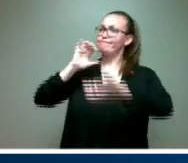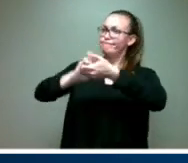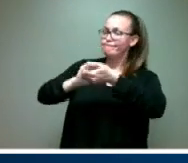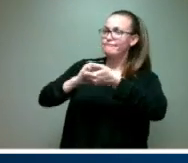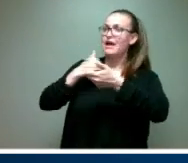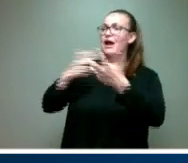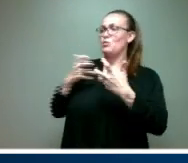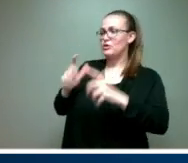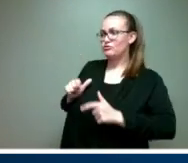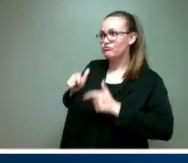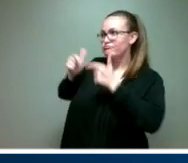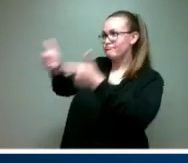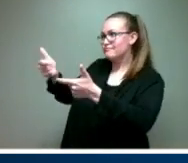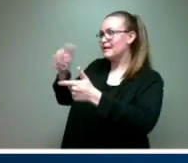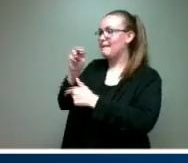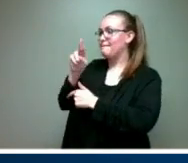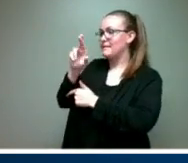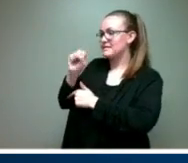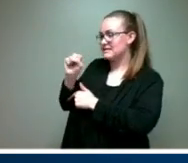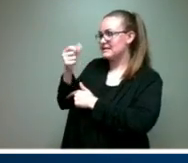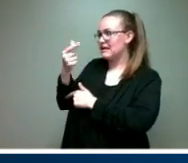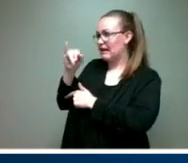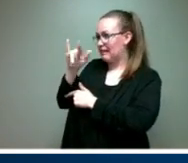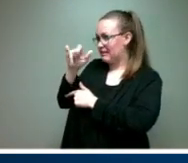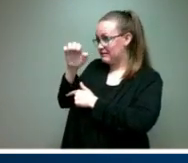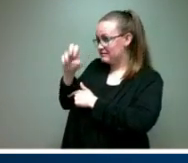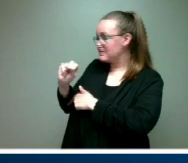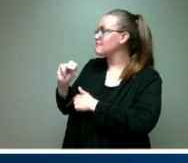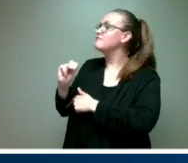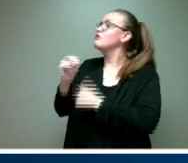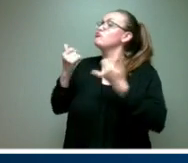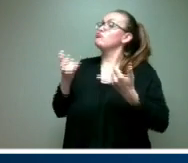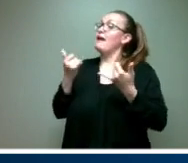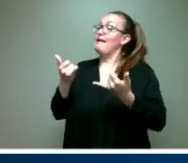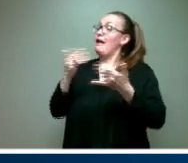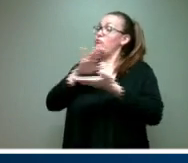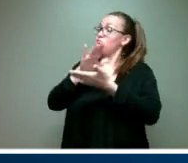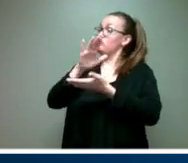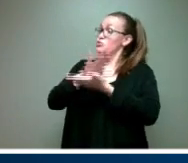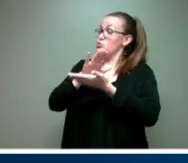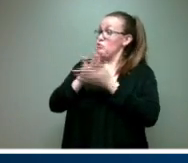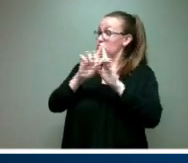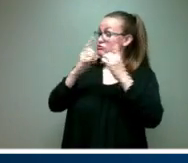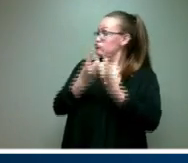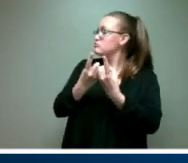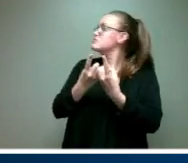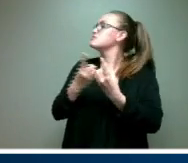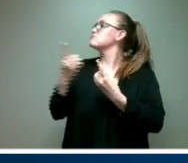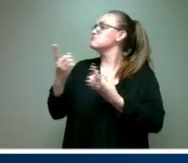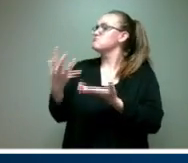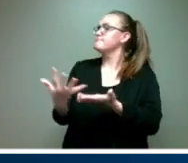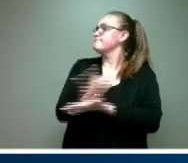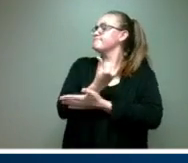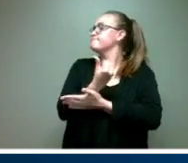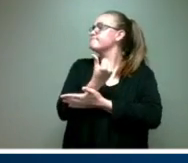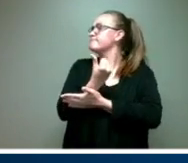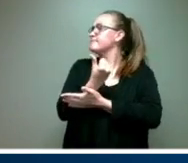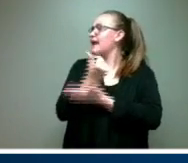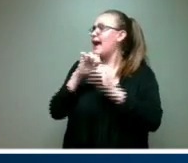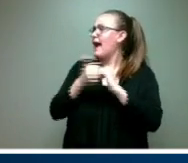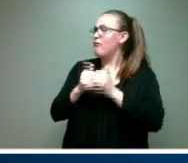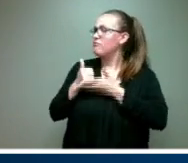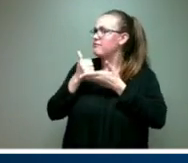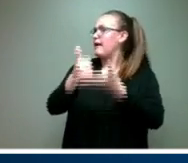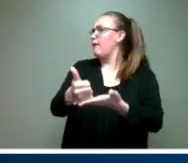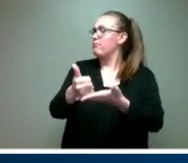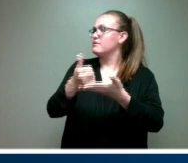what partnerships the district is leveraging right now to help students and their families weather these especially hard